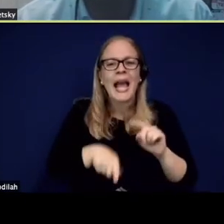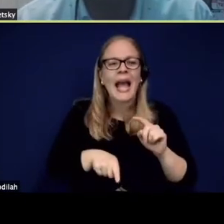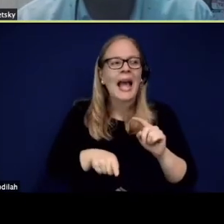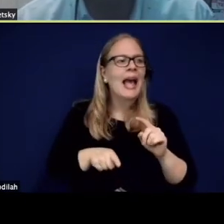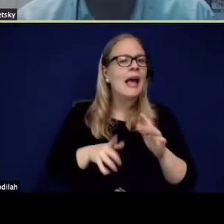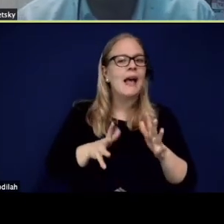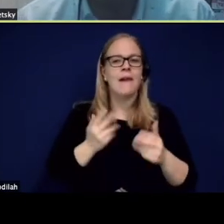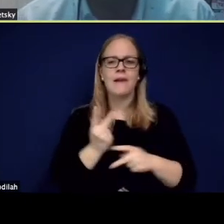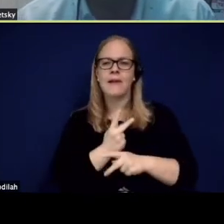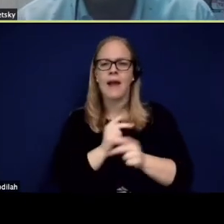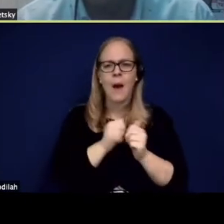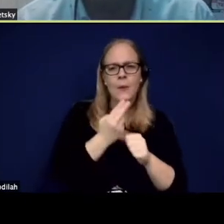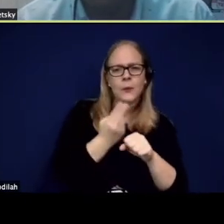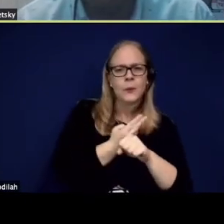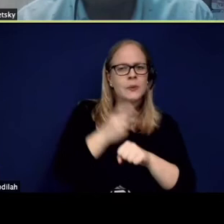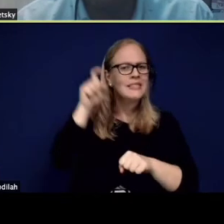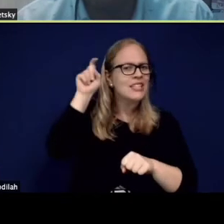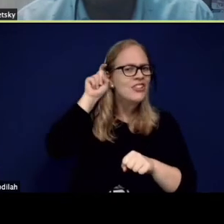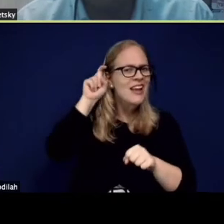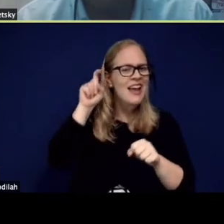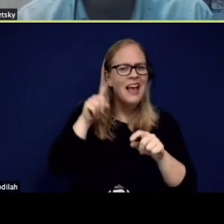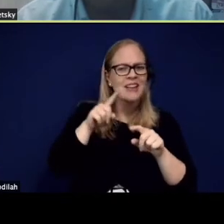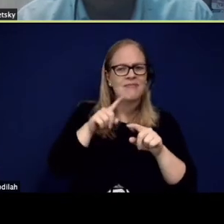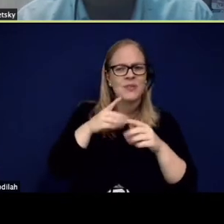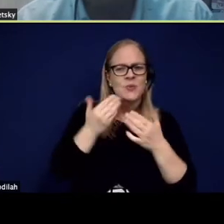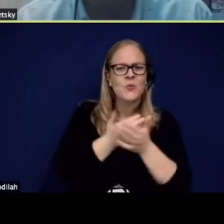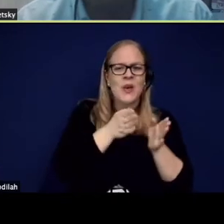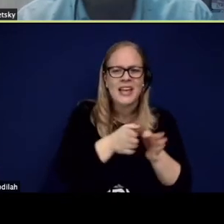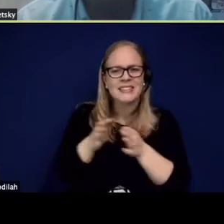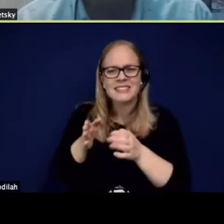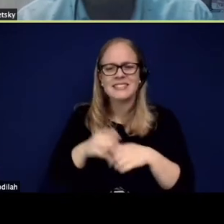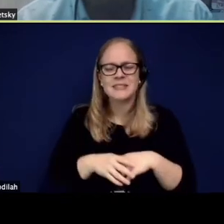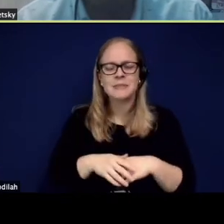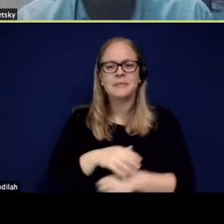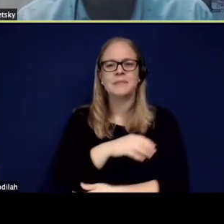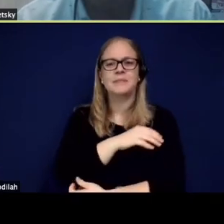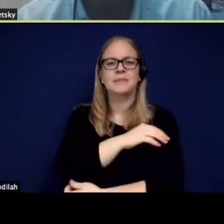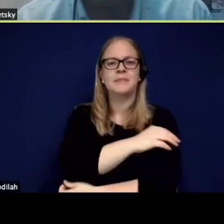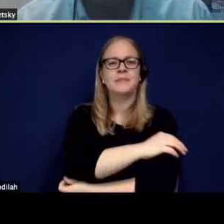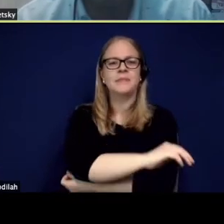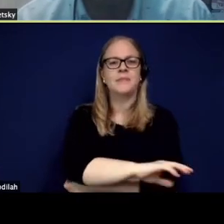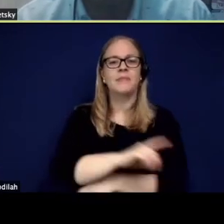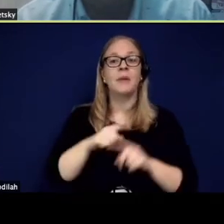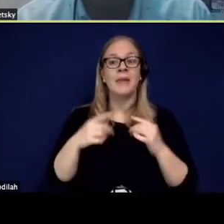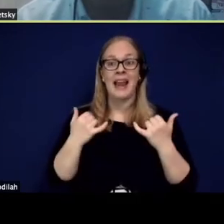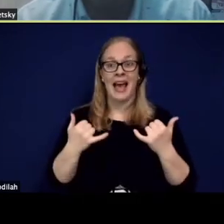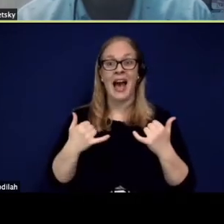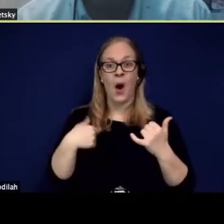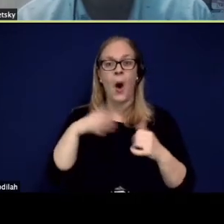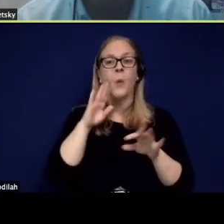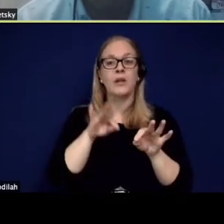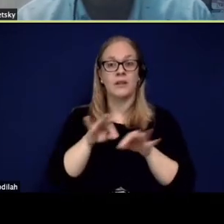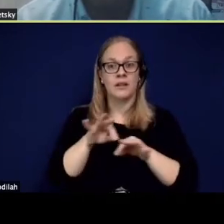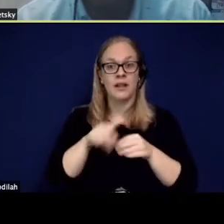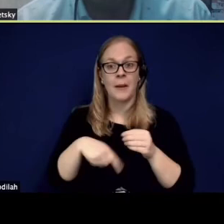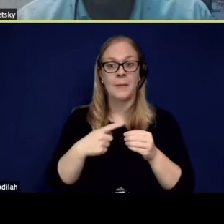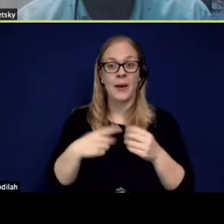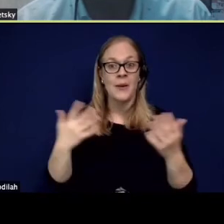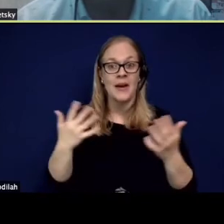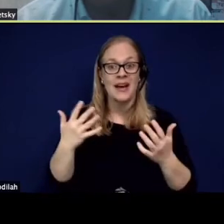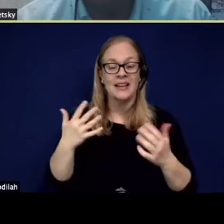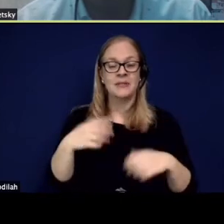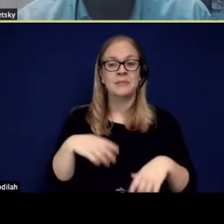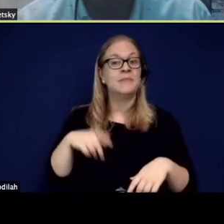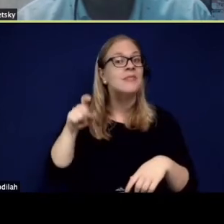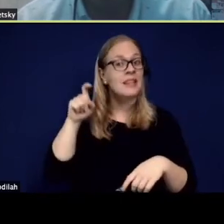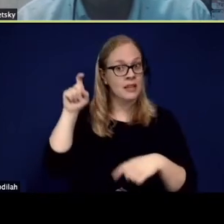ways that we can nowadays. But now we're going to talk about the jump from hearing aid